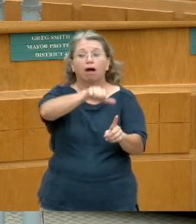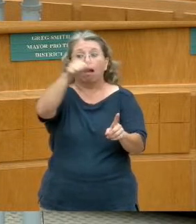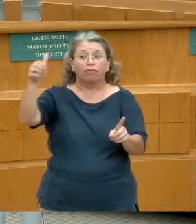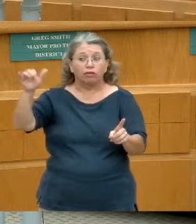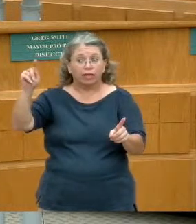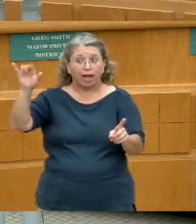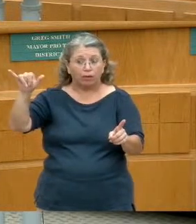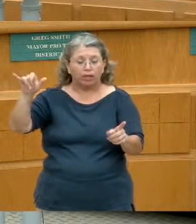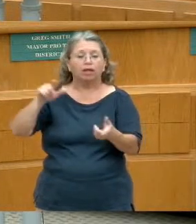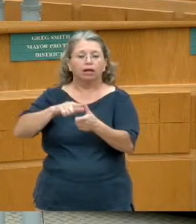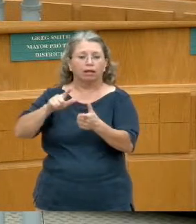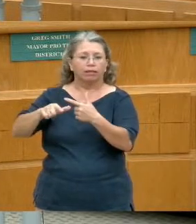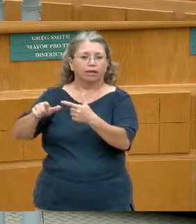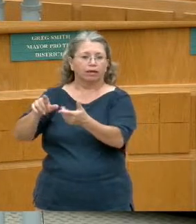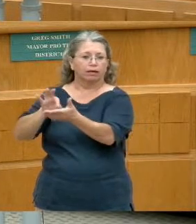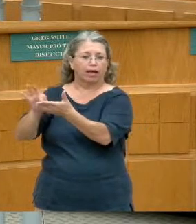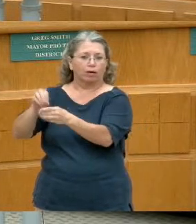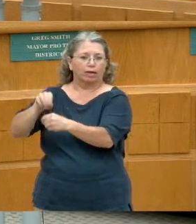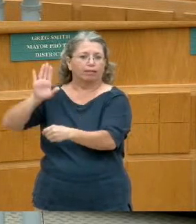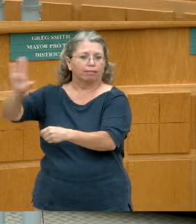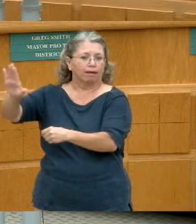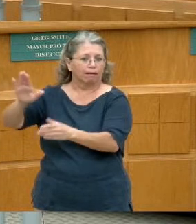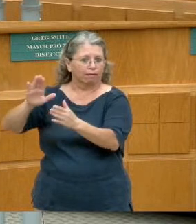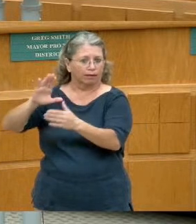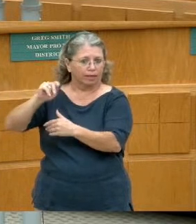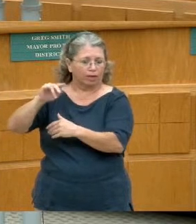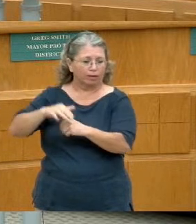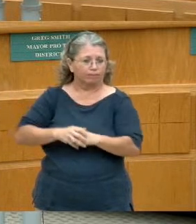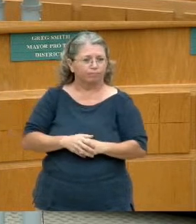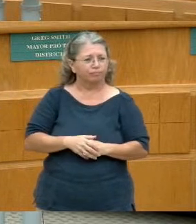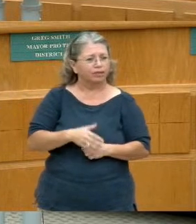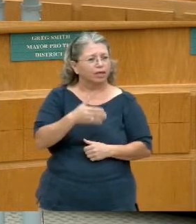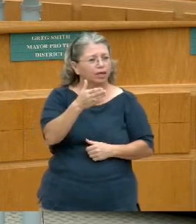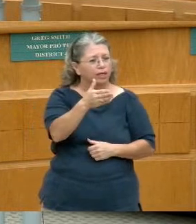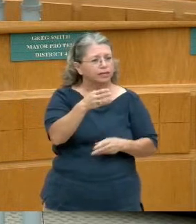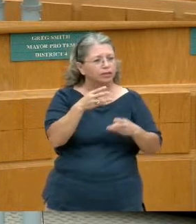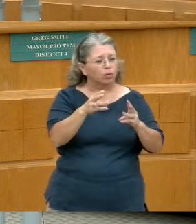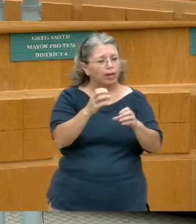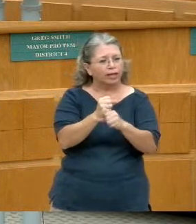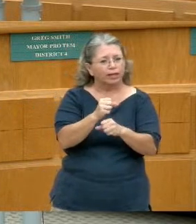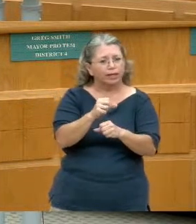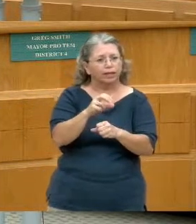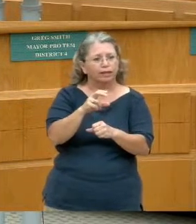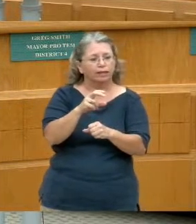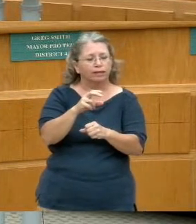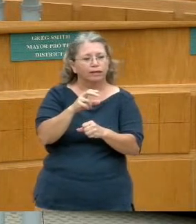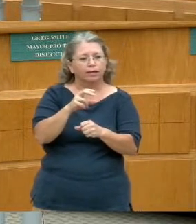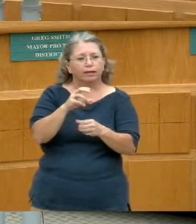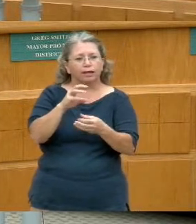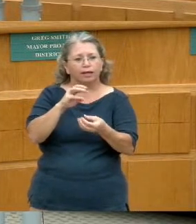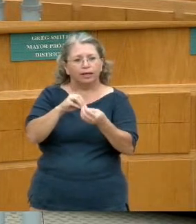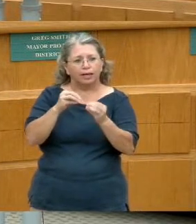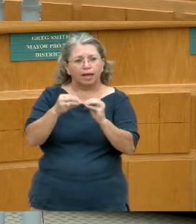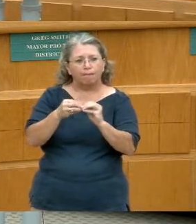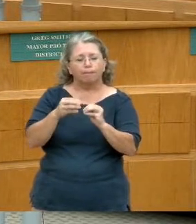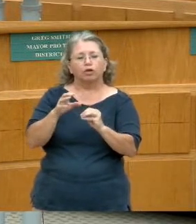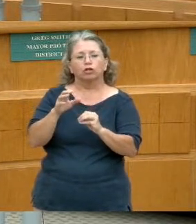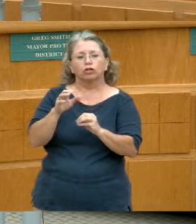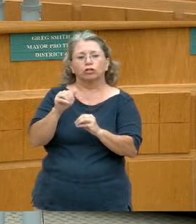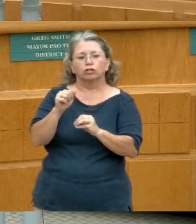Is there a way to get unduplicated numbers of people tested? And what is the actual percent of the community that has been